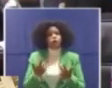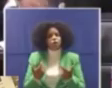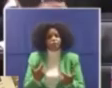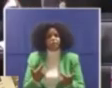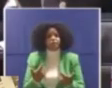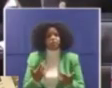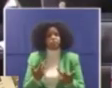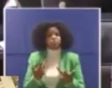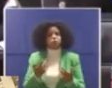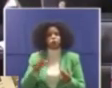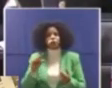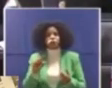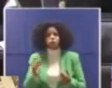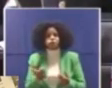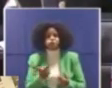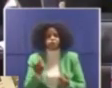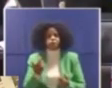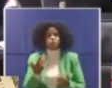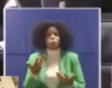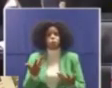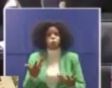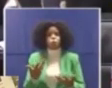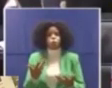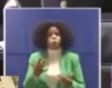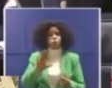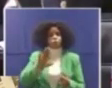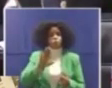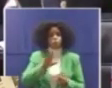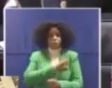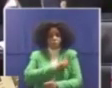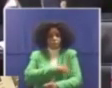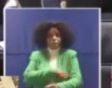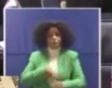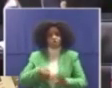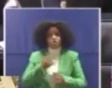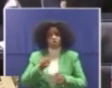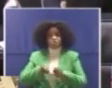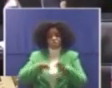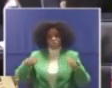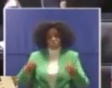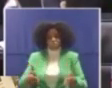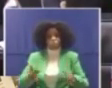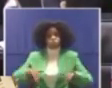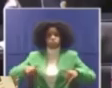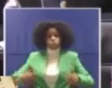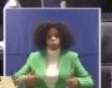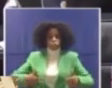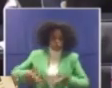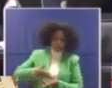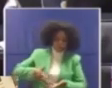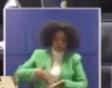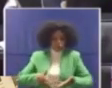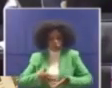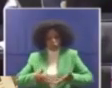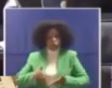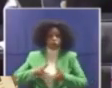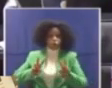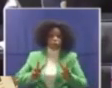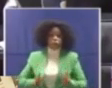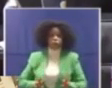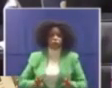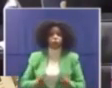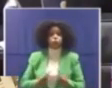Or does your mandate only involve sitting around the table to discuss peace while the destabilizers